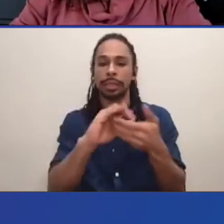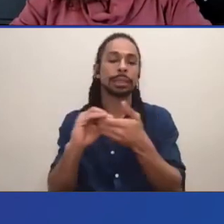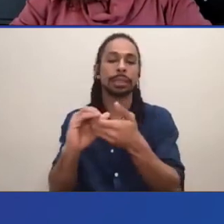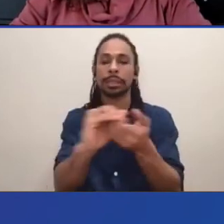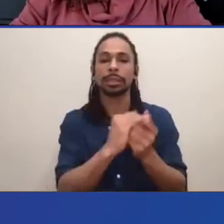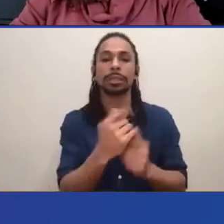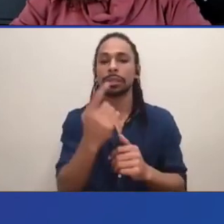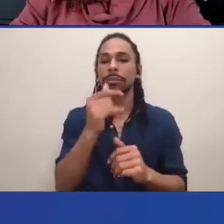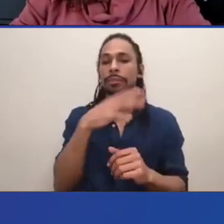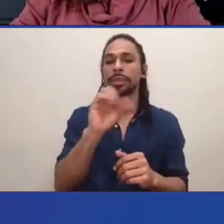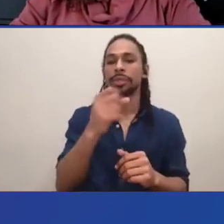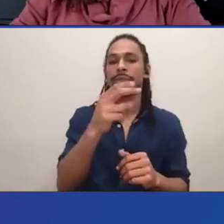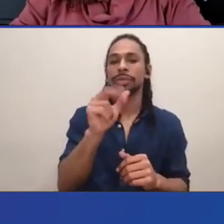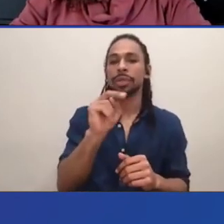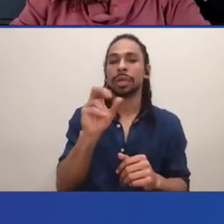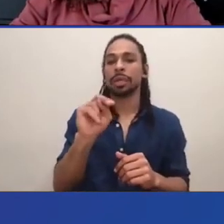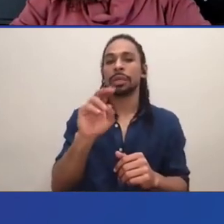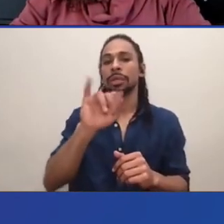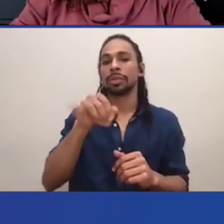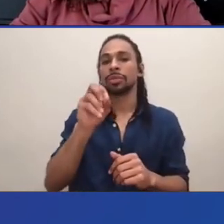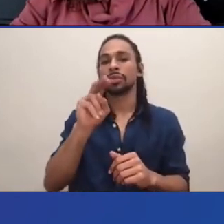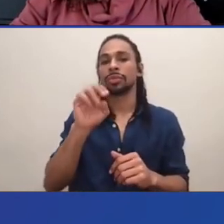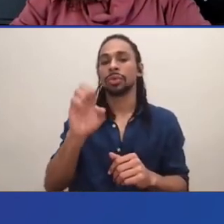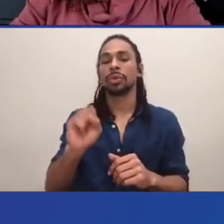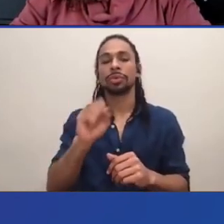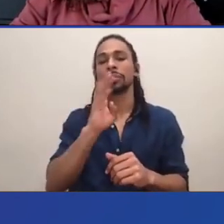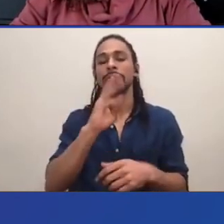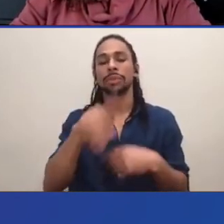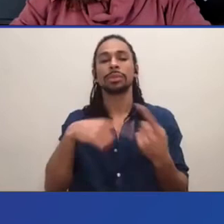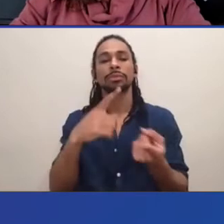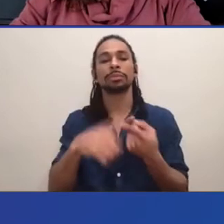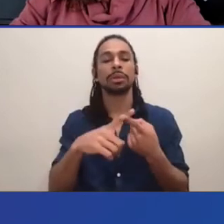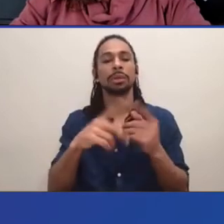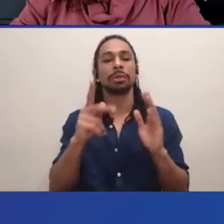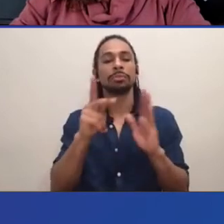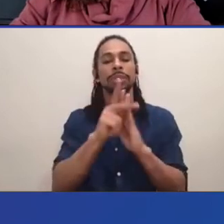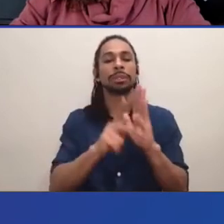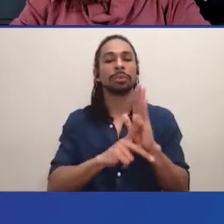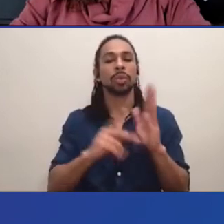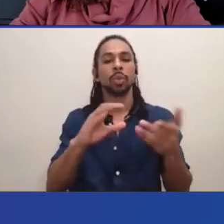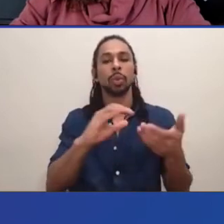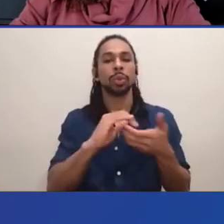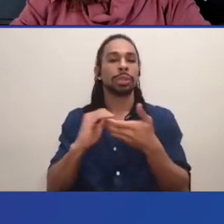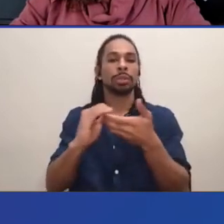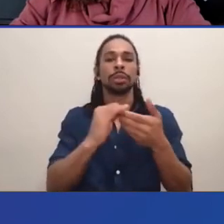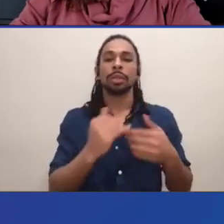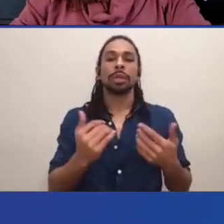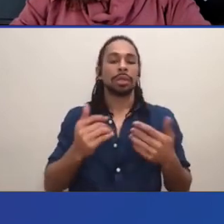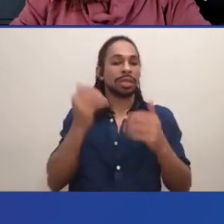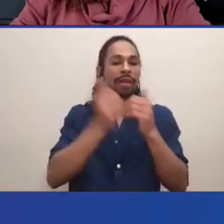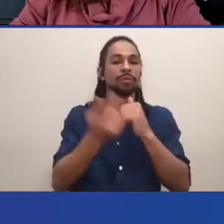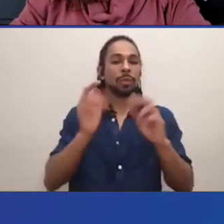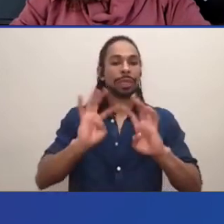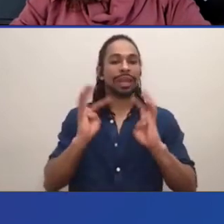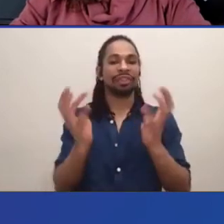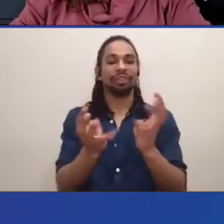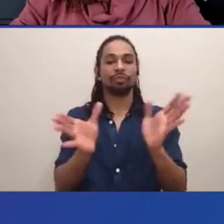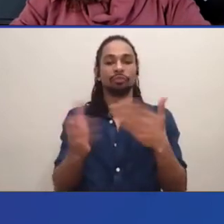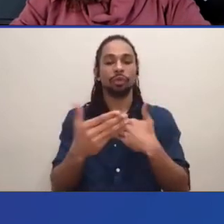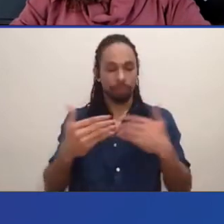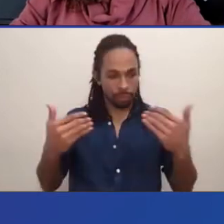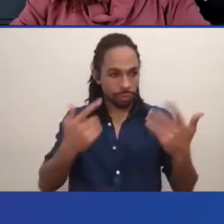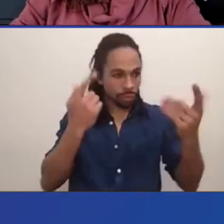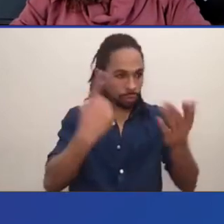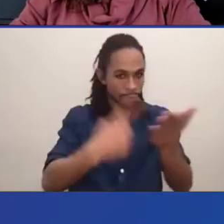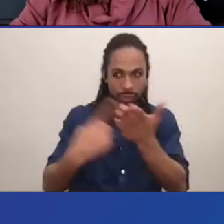about principle of unity around everyone in a room, having conversations. What do we agree to? What do we not agree to as a movement or whatever